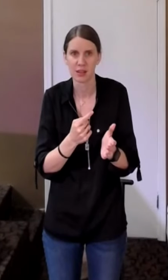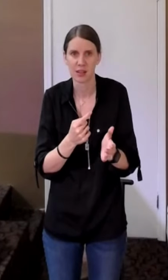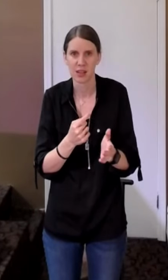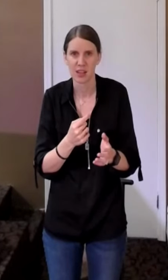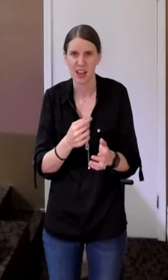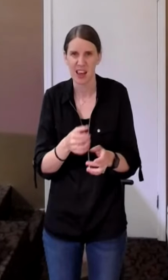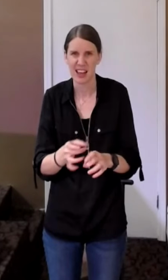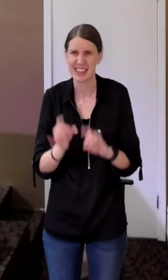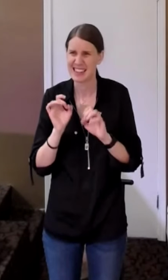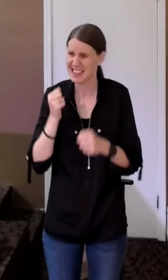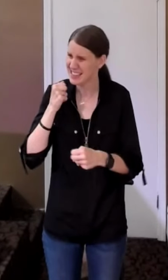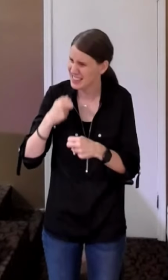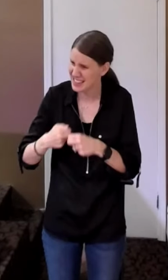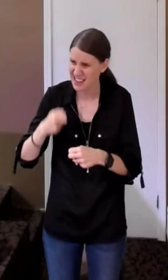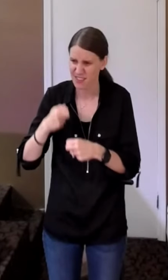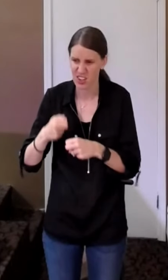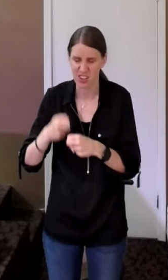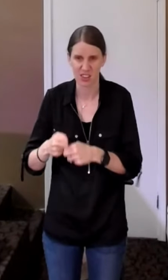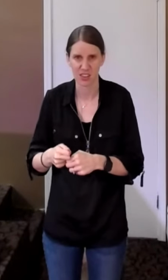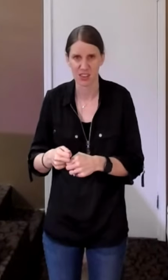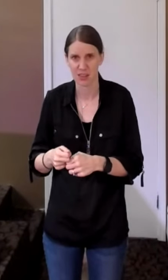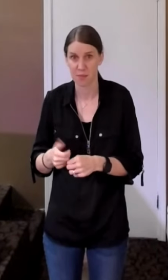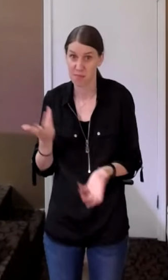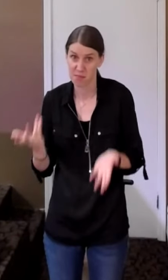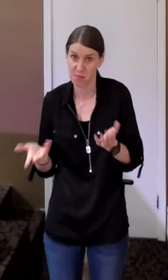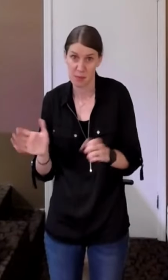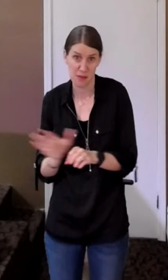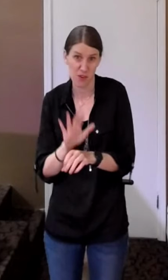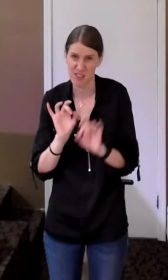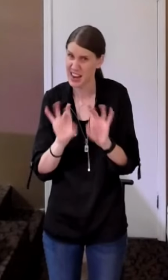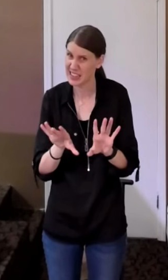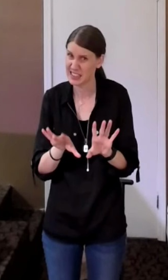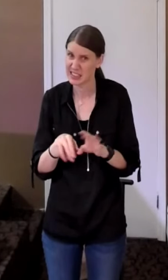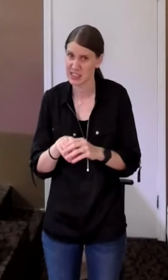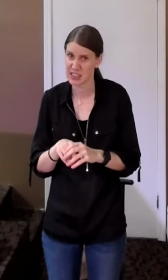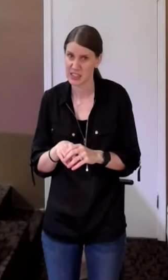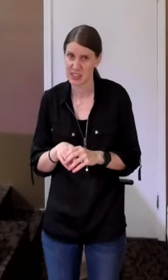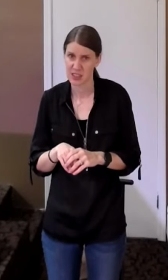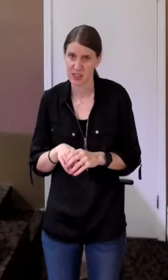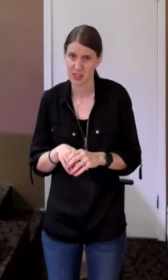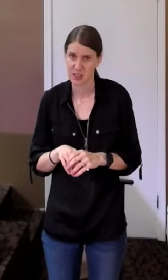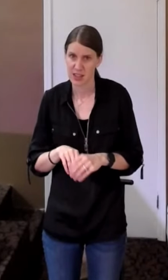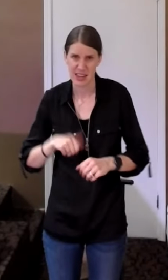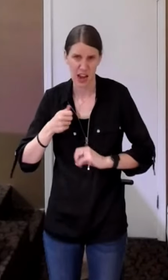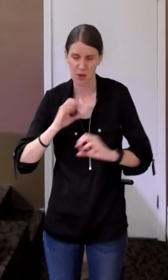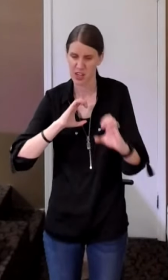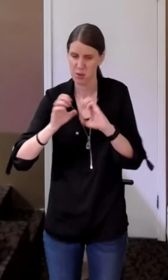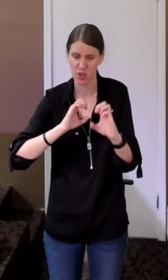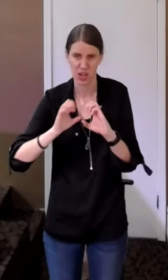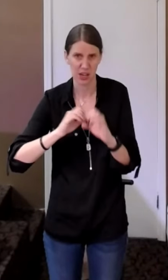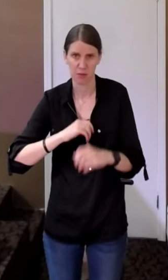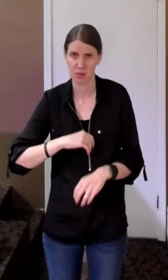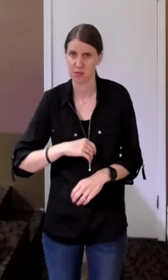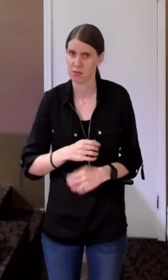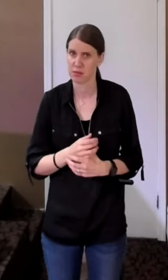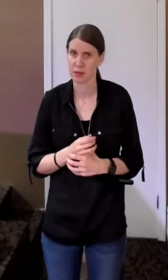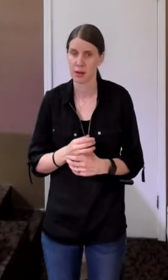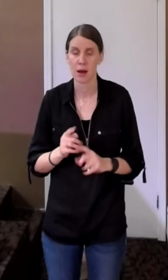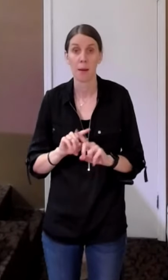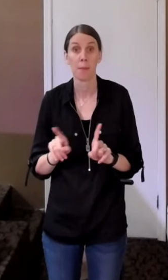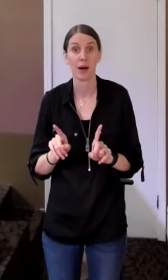coarse and harsh and sometimes hateful, very cutting of the way people, you know, deal with one another.